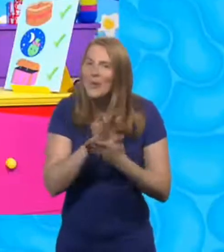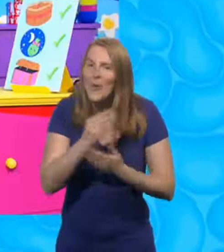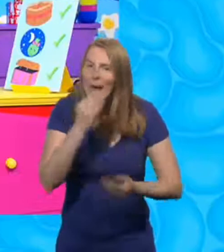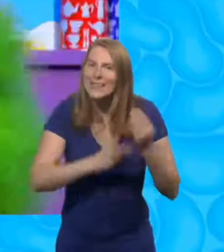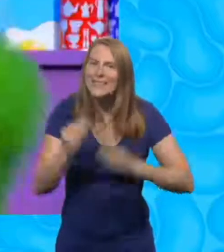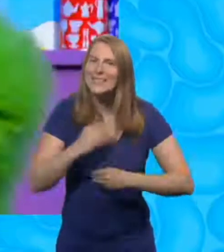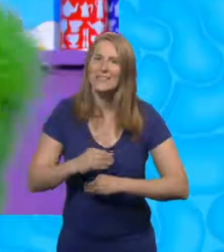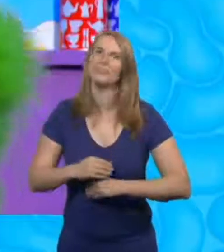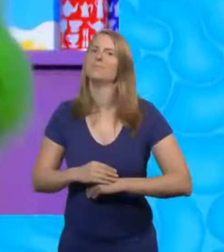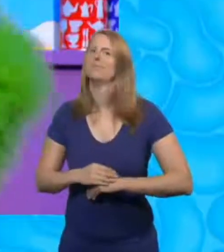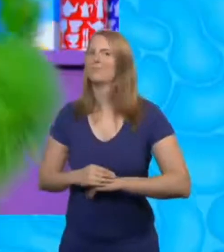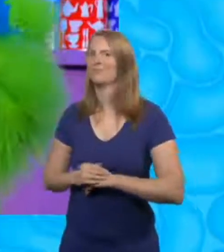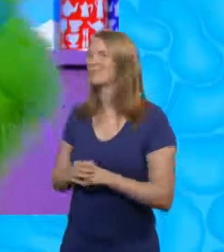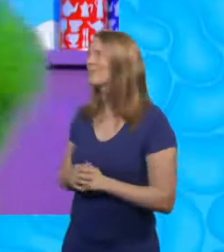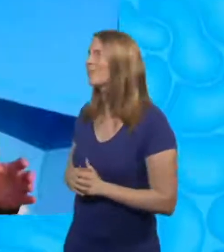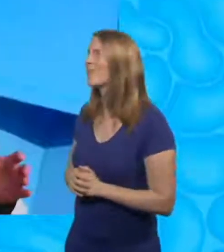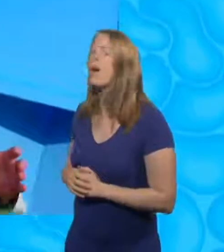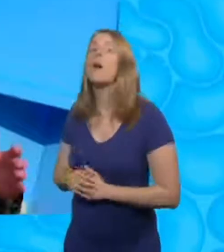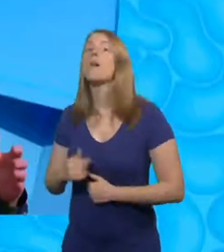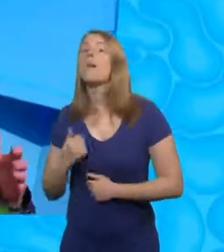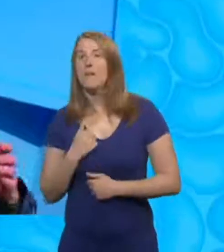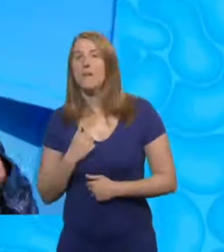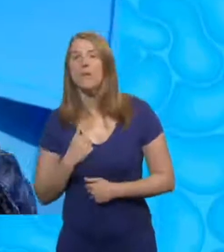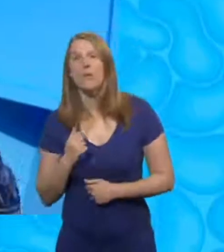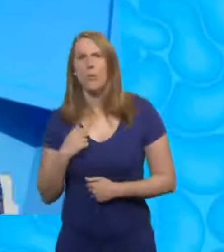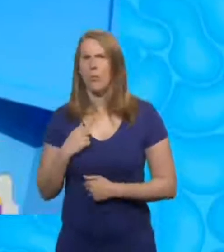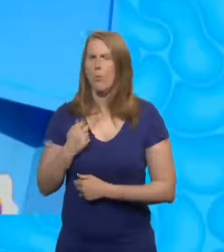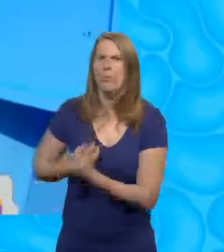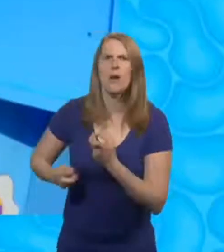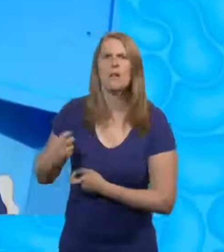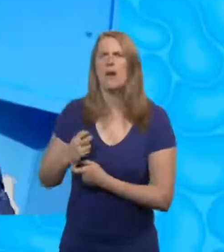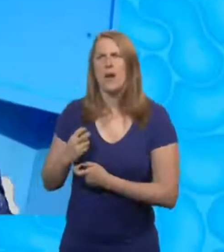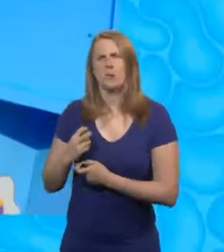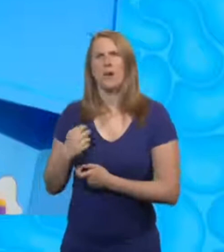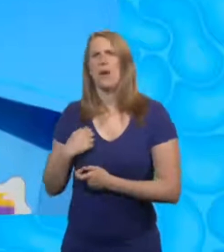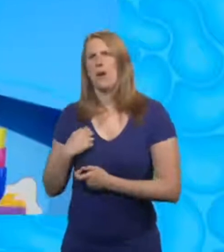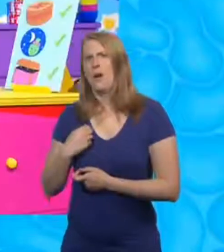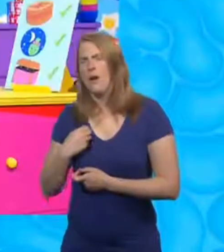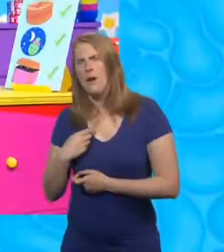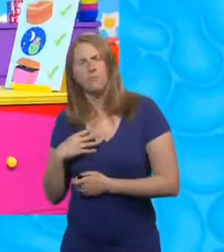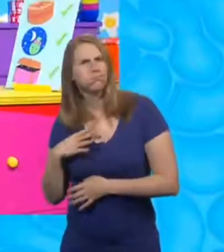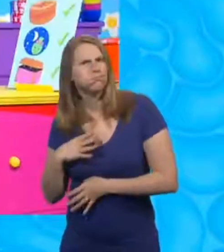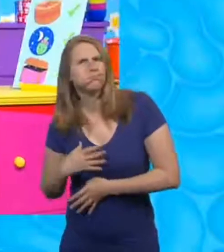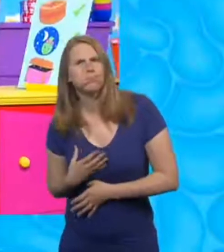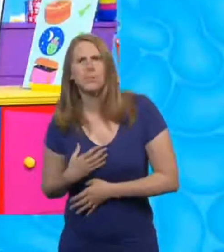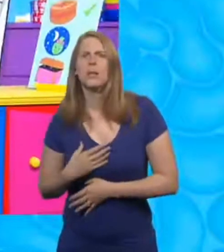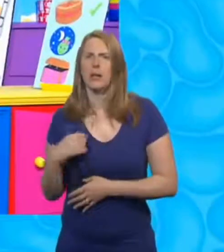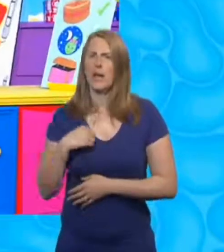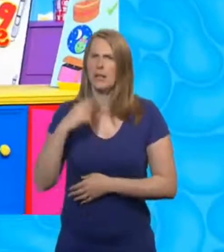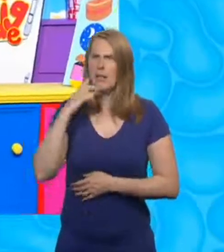Enjoy. Oh, I tell you what, after all of that running around, I'm feeling a bit tired. I think I'll go and have a nap with little monster,